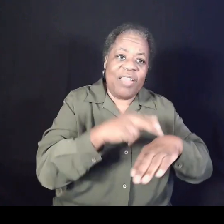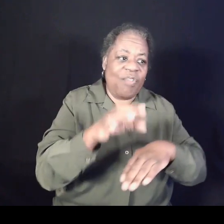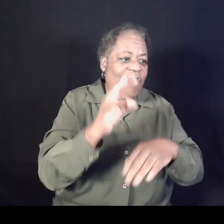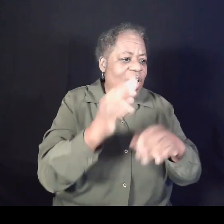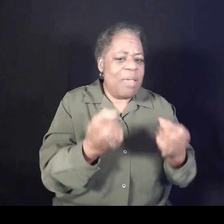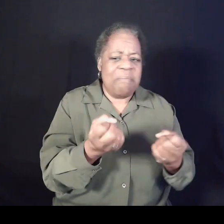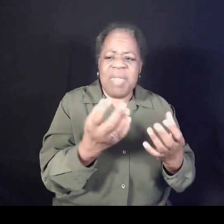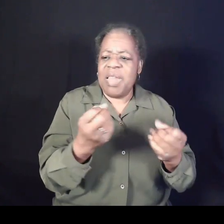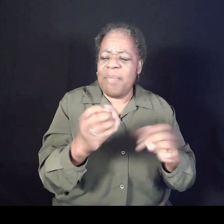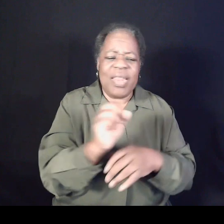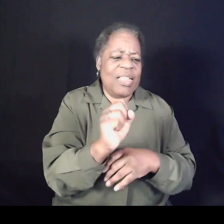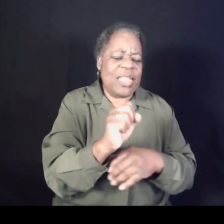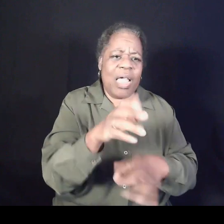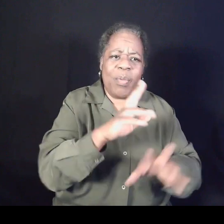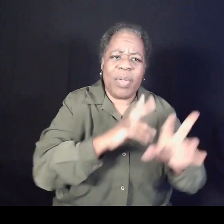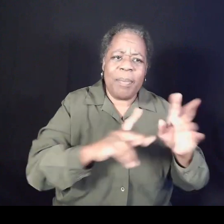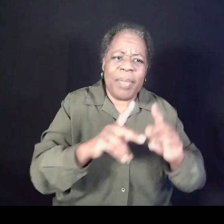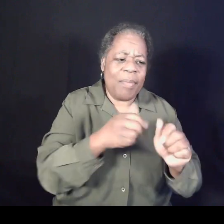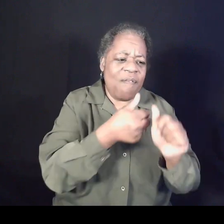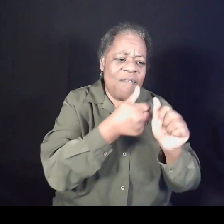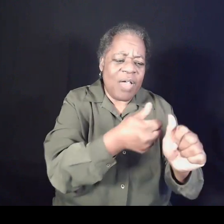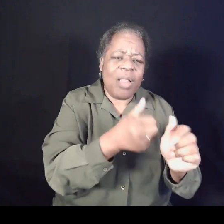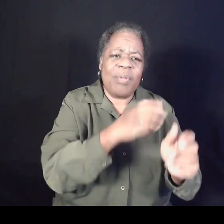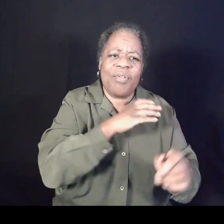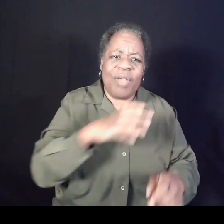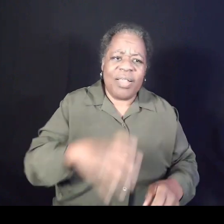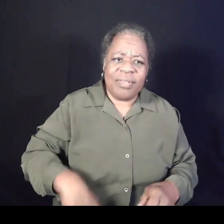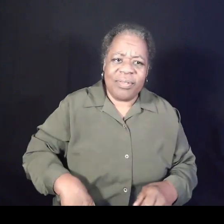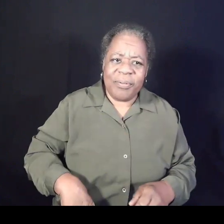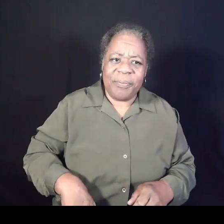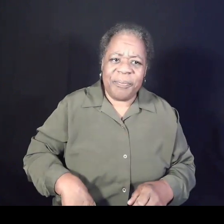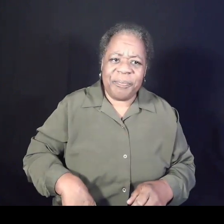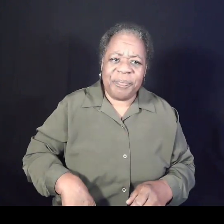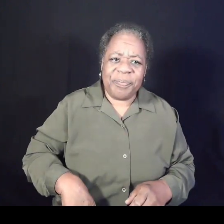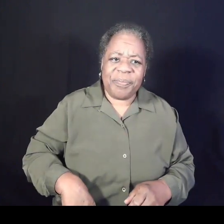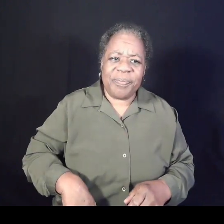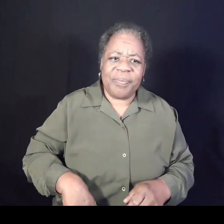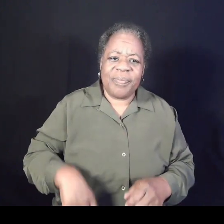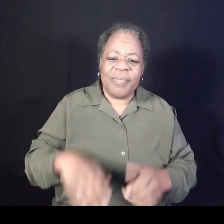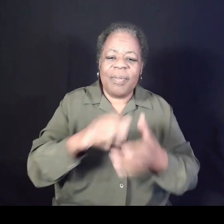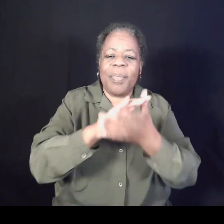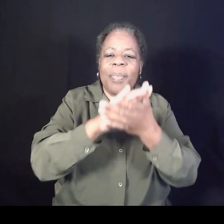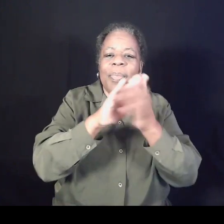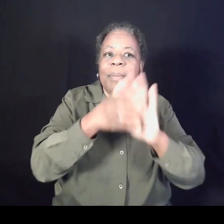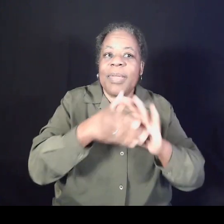Sawi people following Christ. The Peace Child